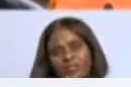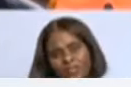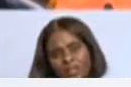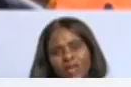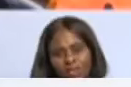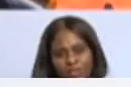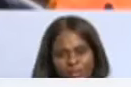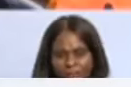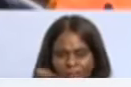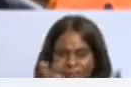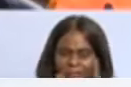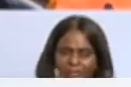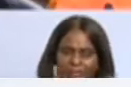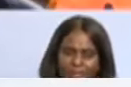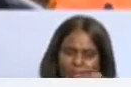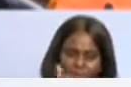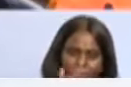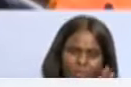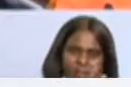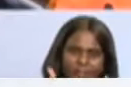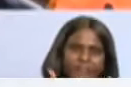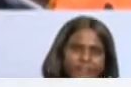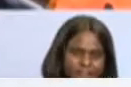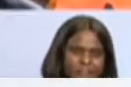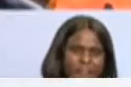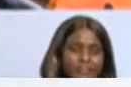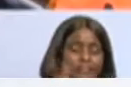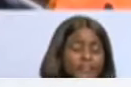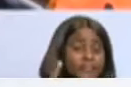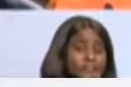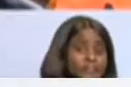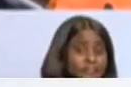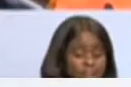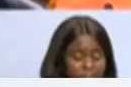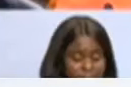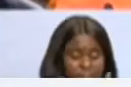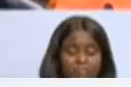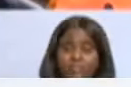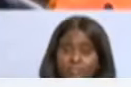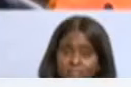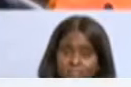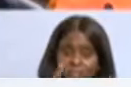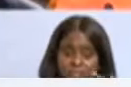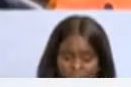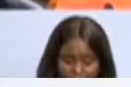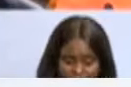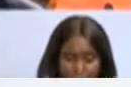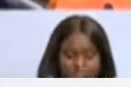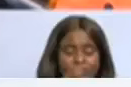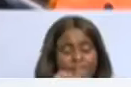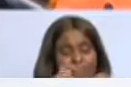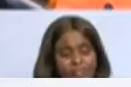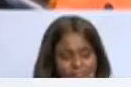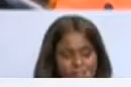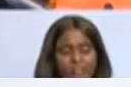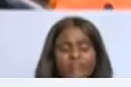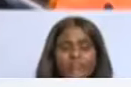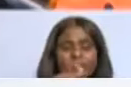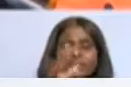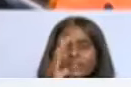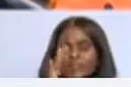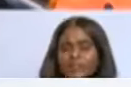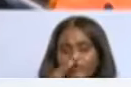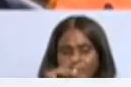citizens are going through. But our resolve is to turn these challenges, Madam Speaker,